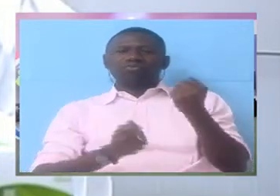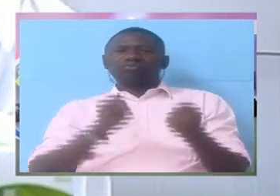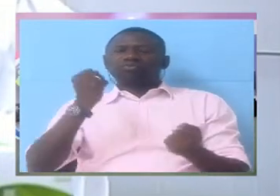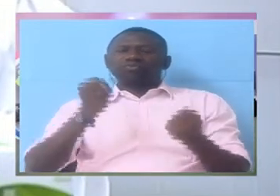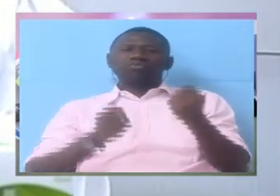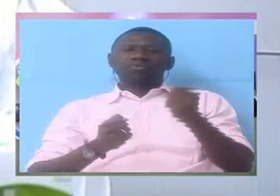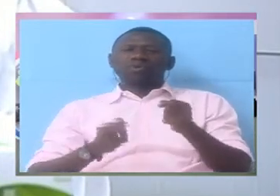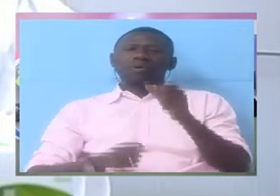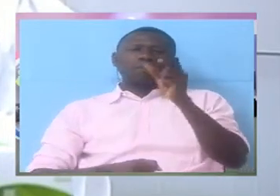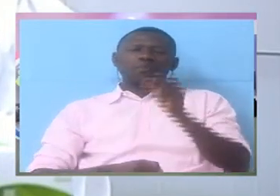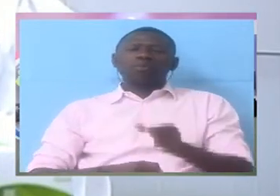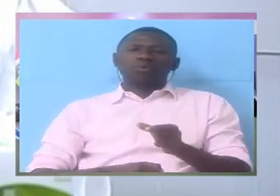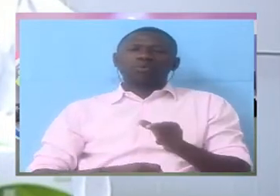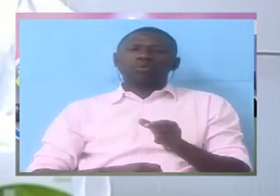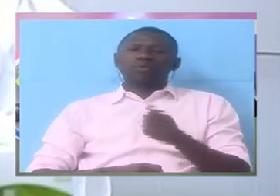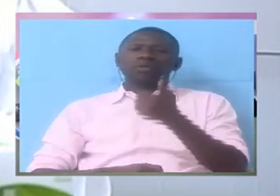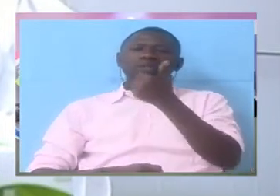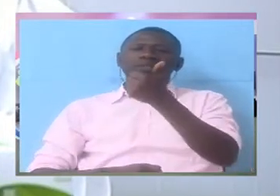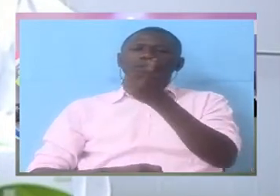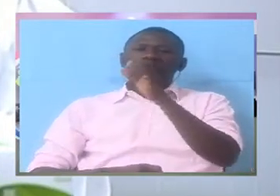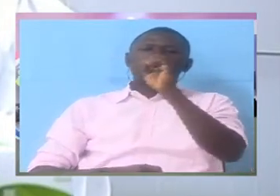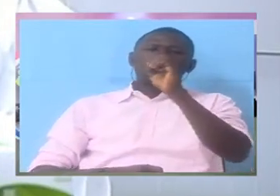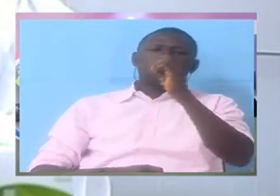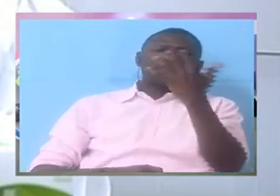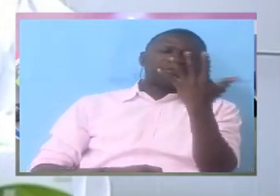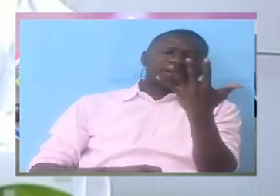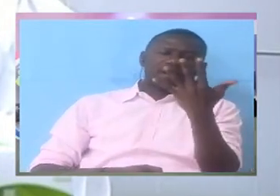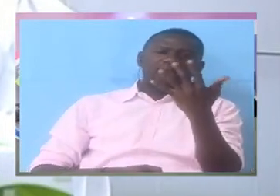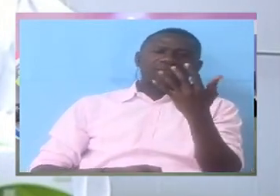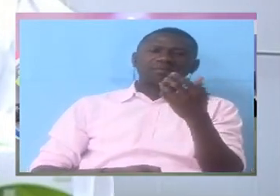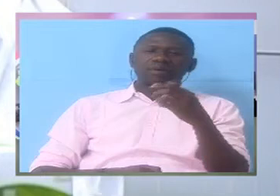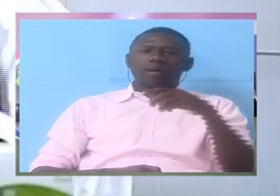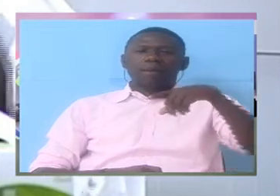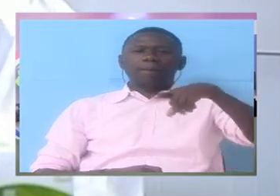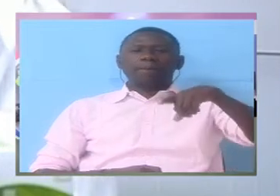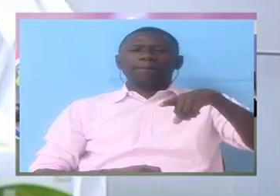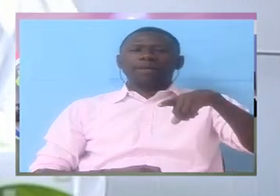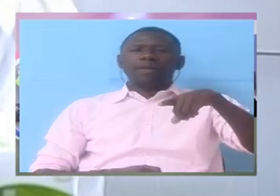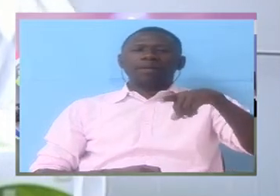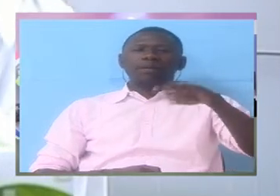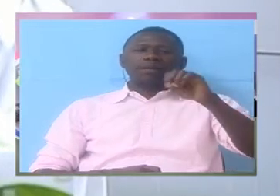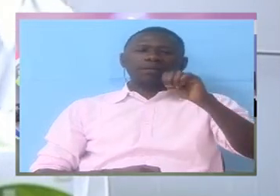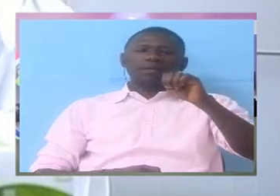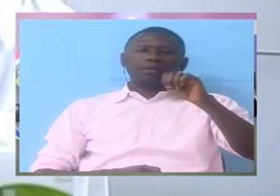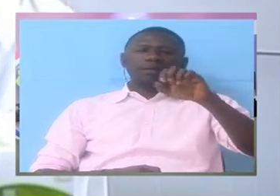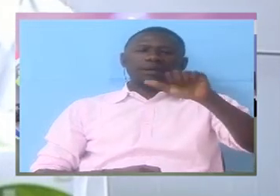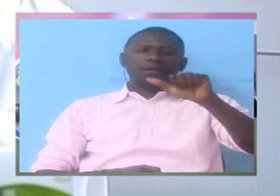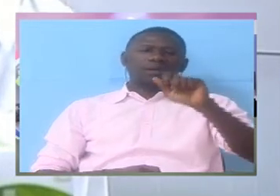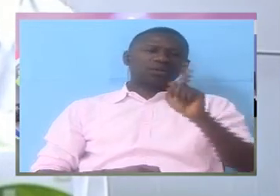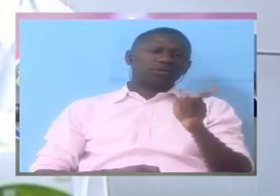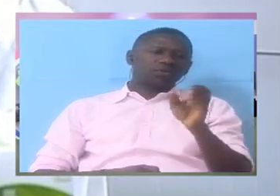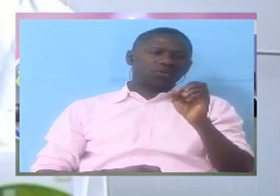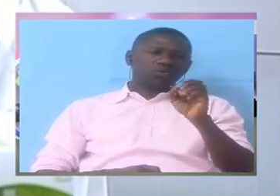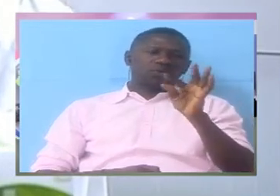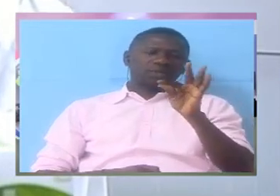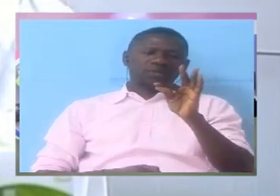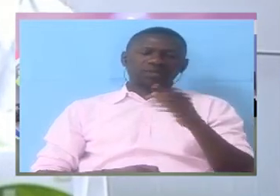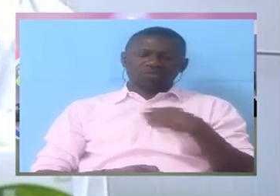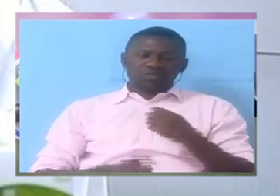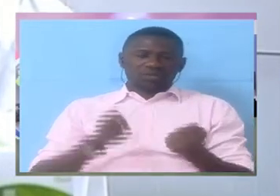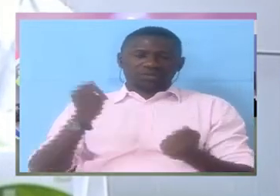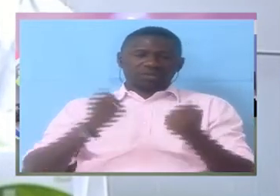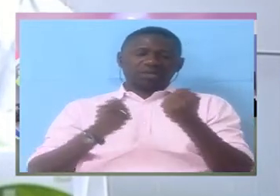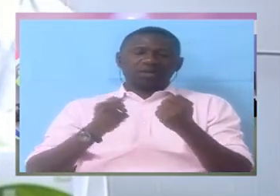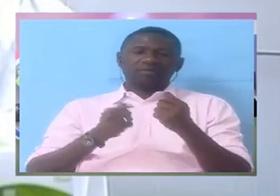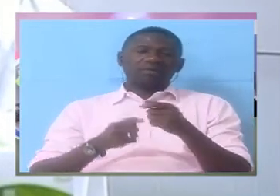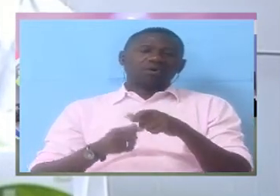think. Utumo 605 Piso le babu la be member indikang. Yeah, he was sitting at the back. They were driving him. Be sitting koma mole bate